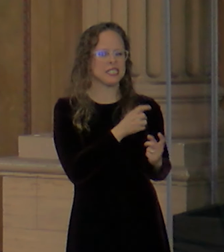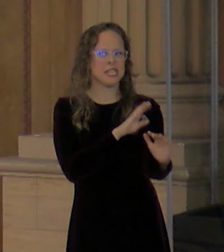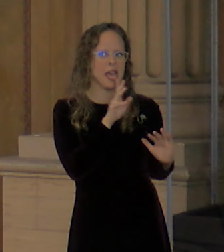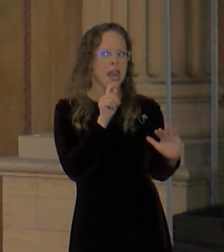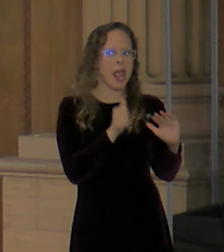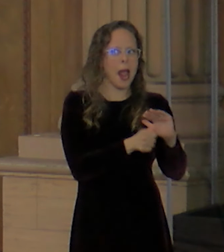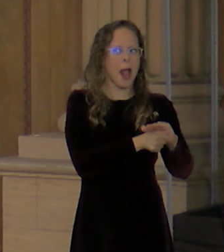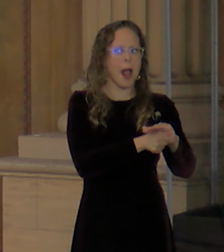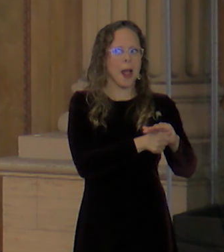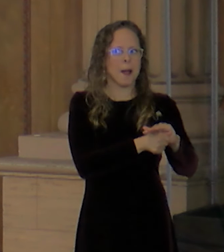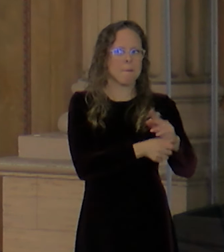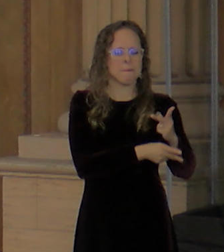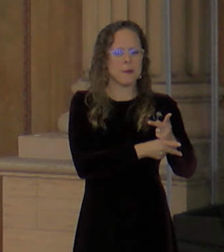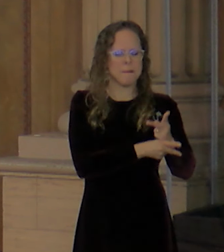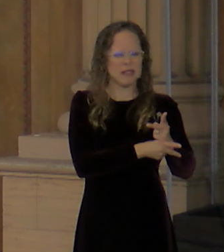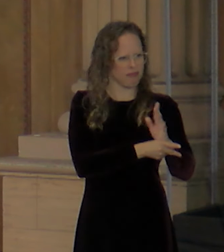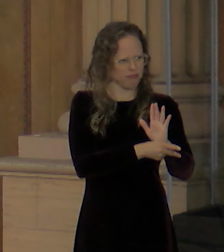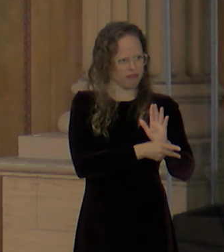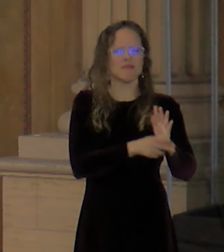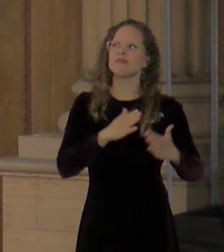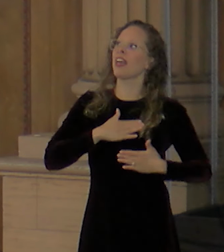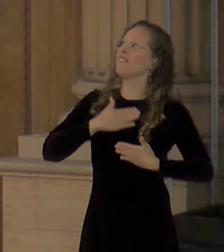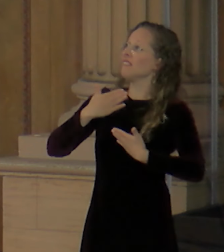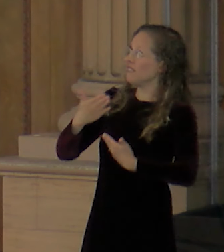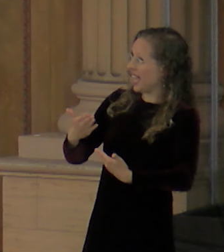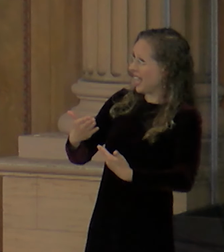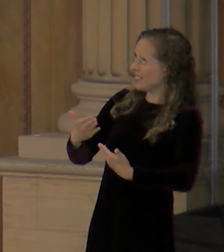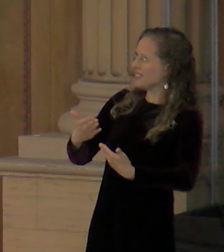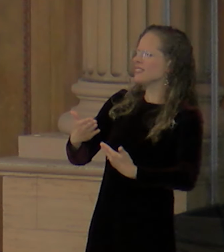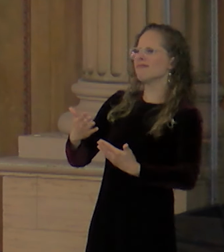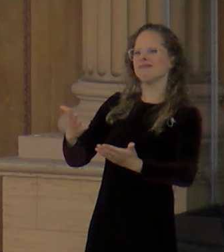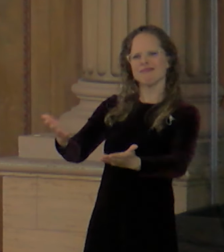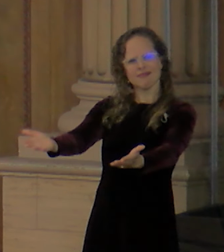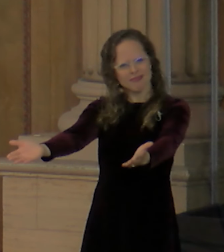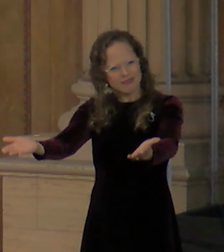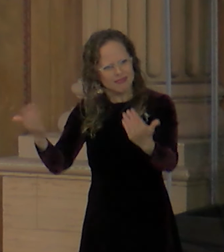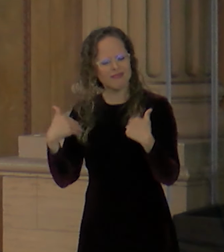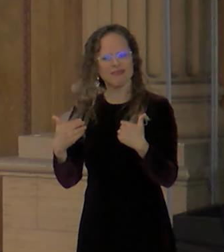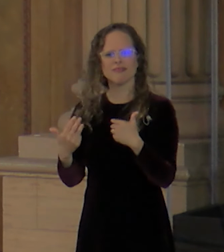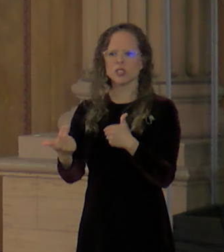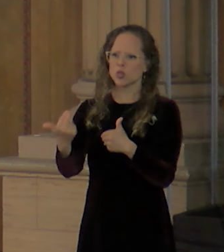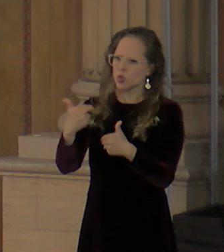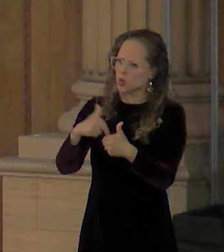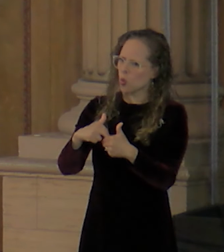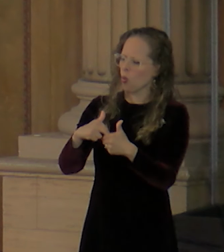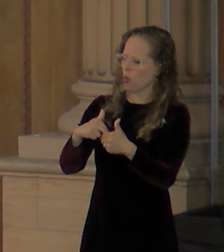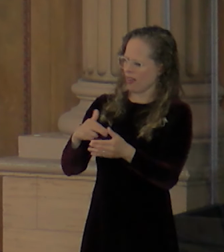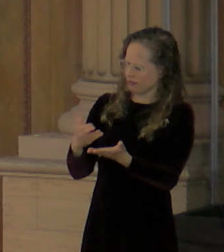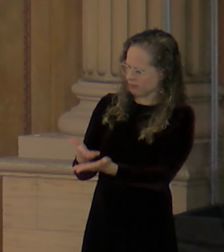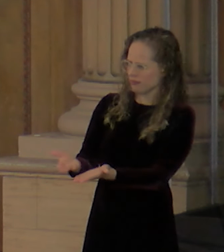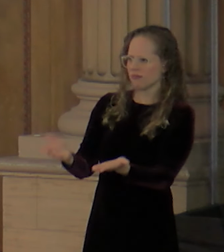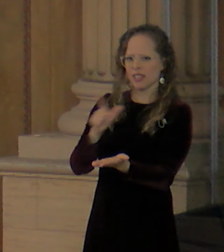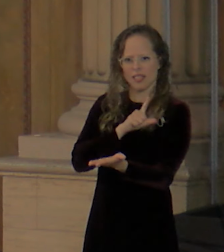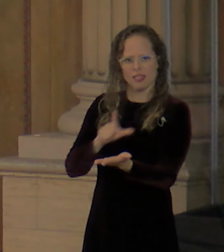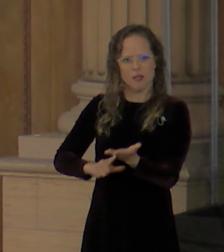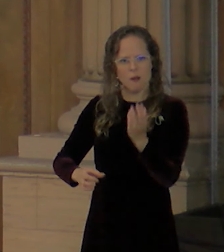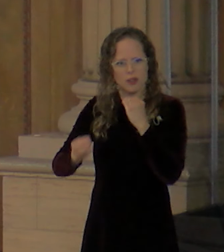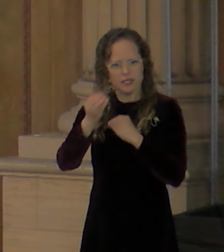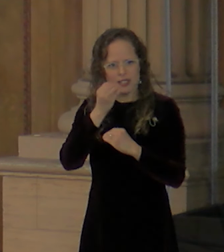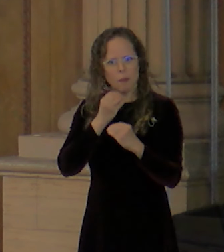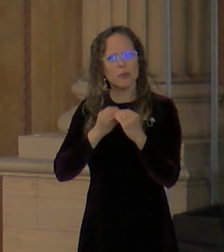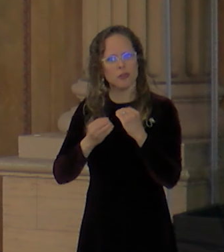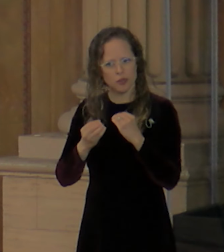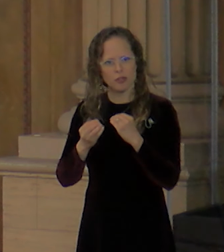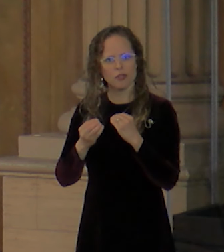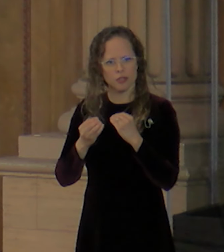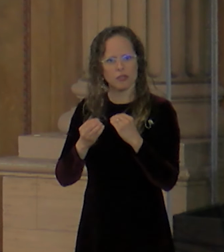calls wrong, then we would encourage you to take this supper with us to celebrate again the fact that Jesus' body was torn and his blood was spilled so that